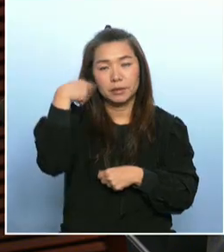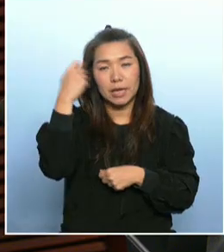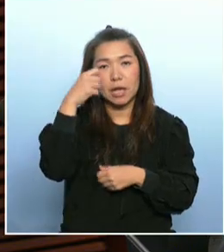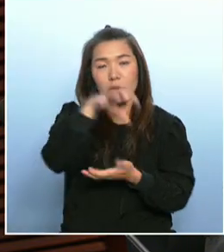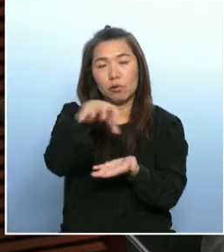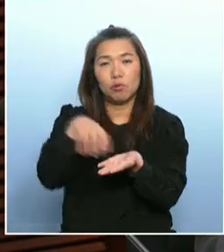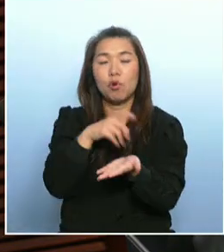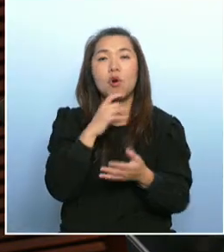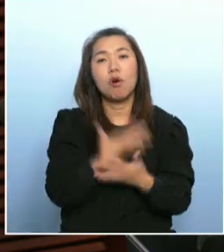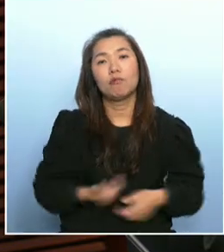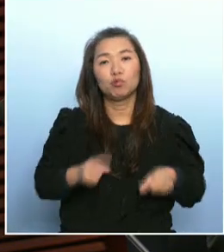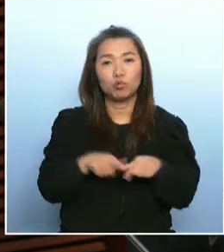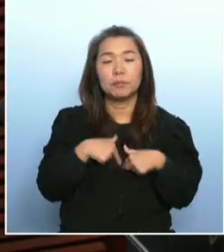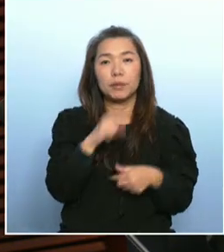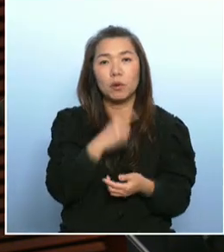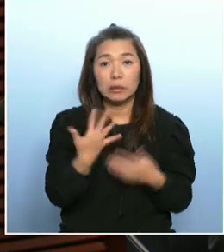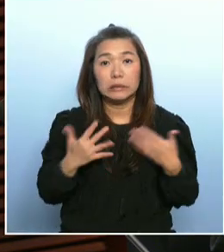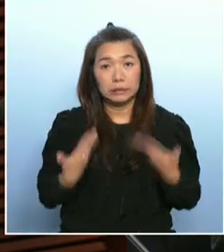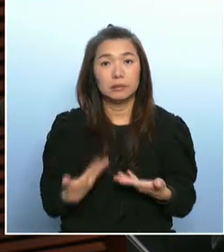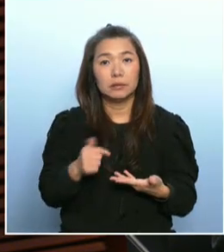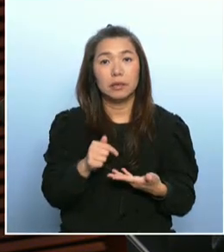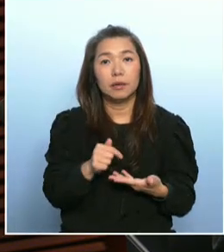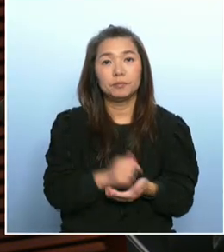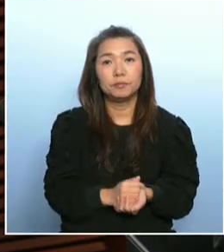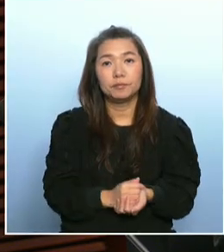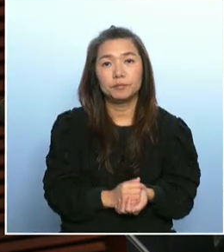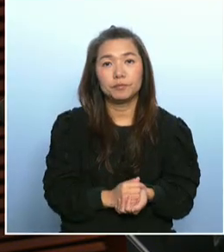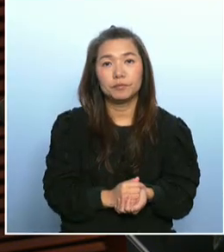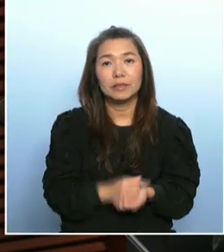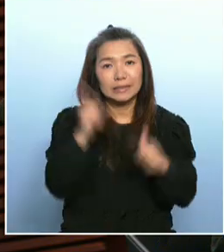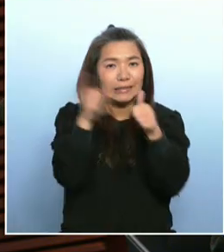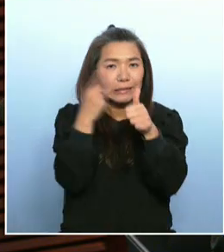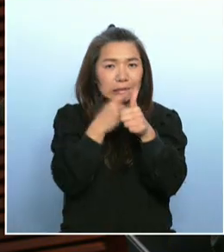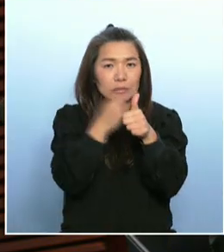We do have an integrated district rehabilitation center.